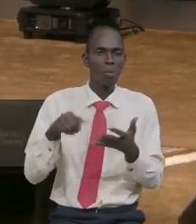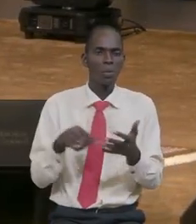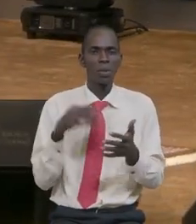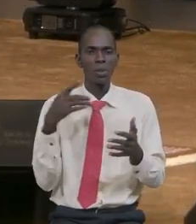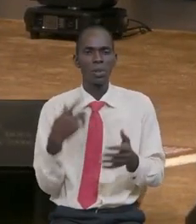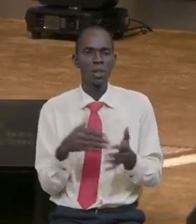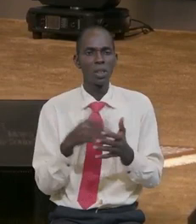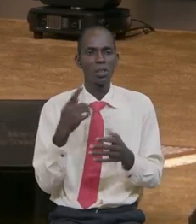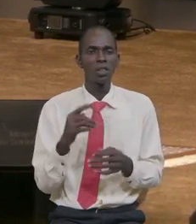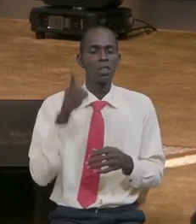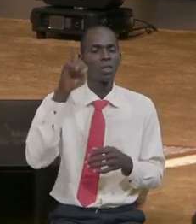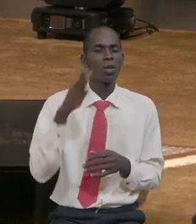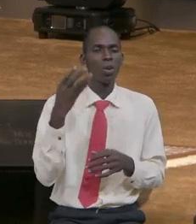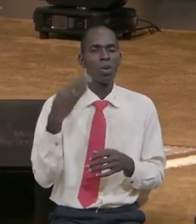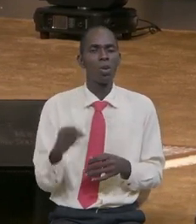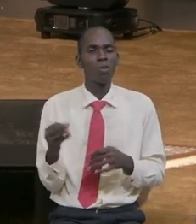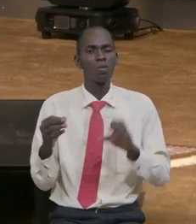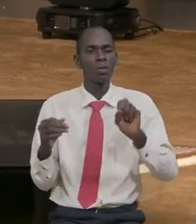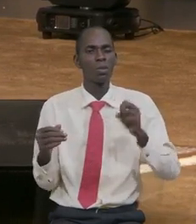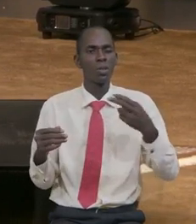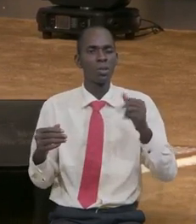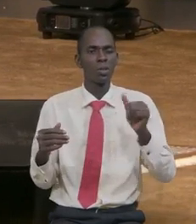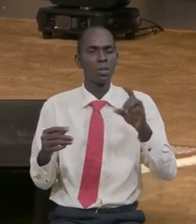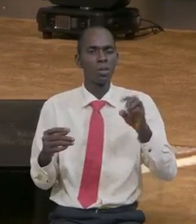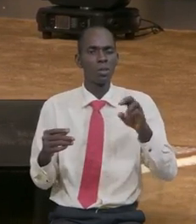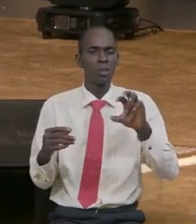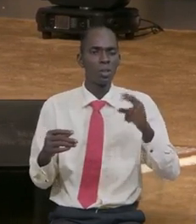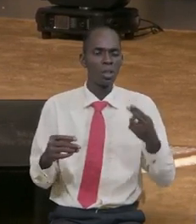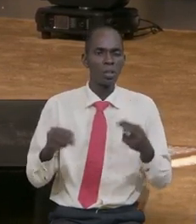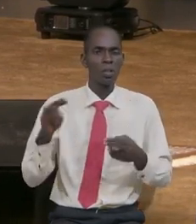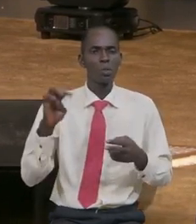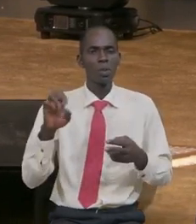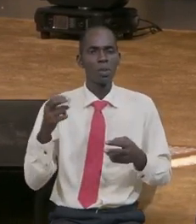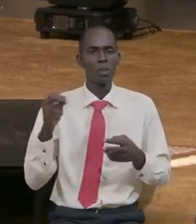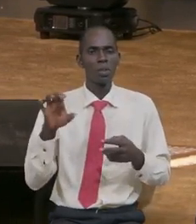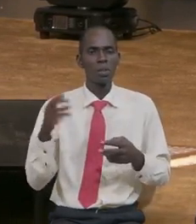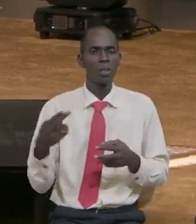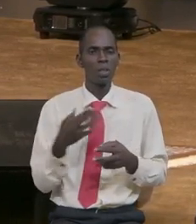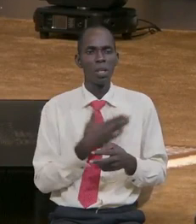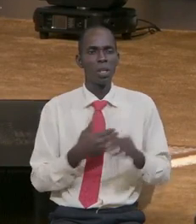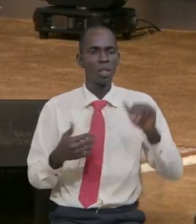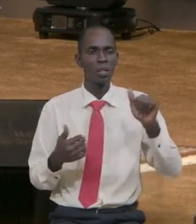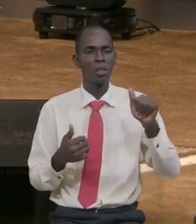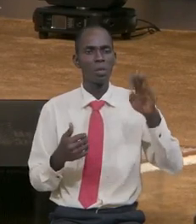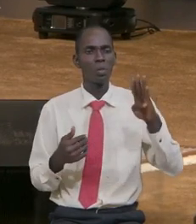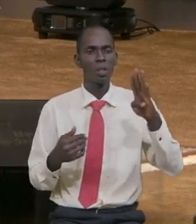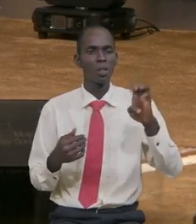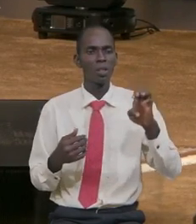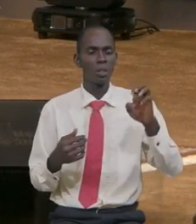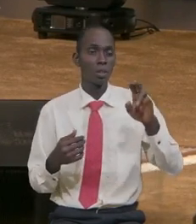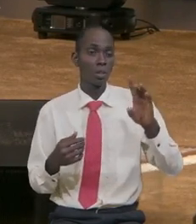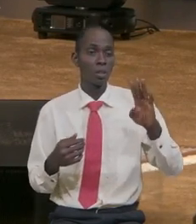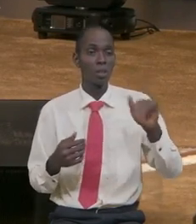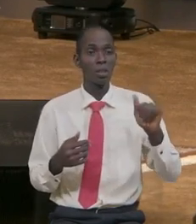and Abednego shall be cut in pieces, and their houses shall be made a